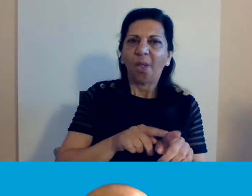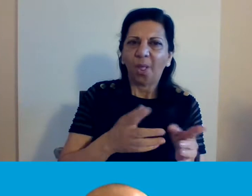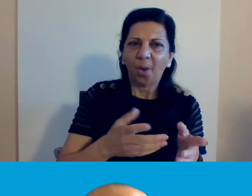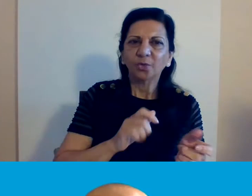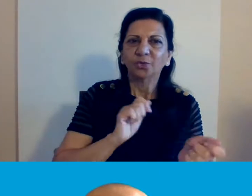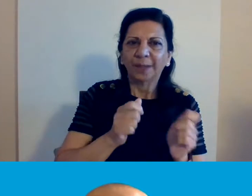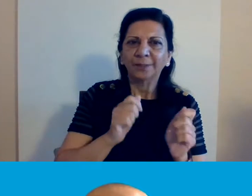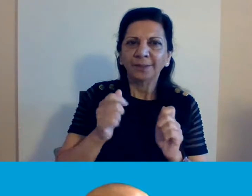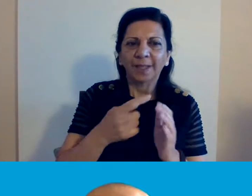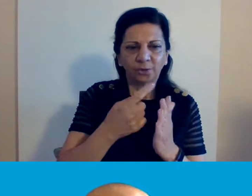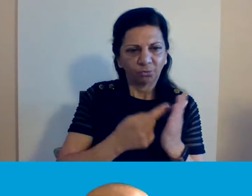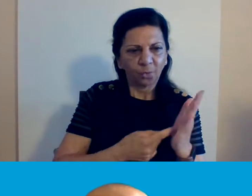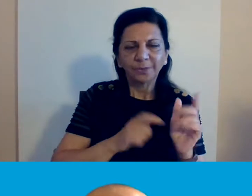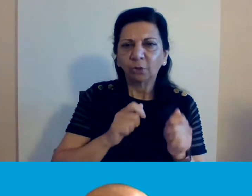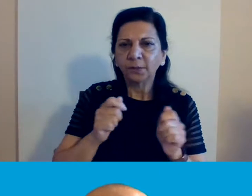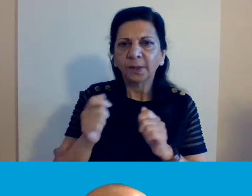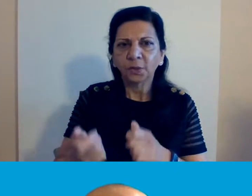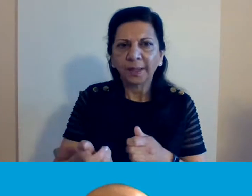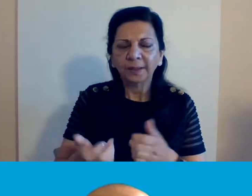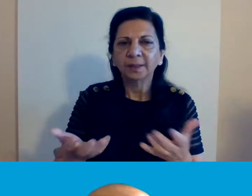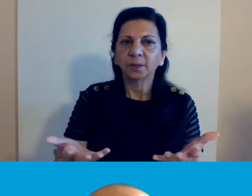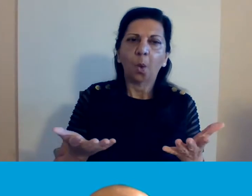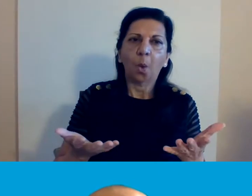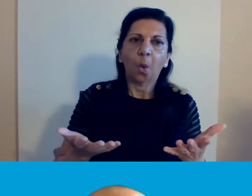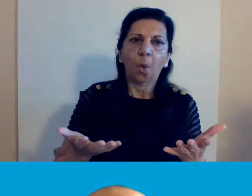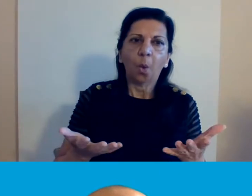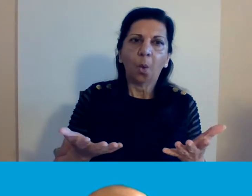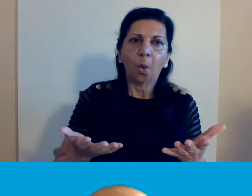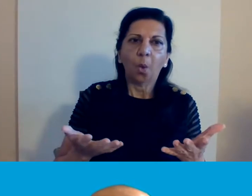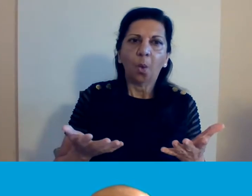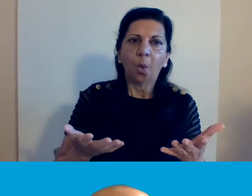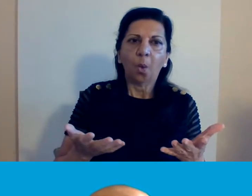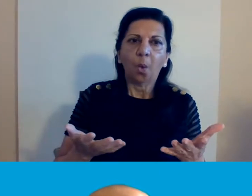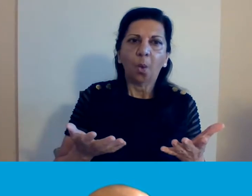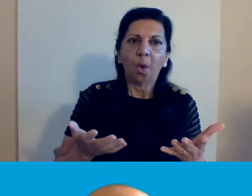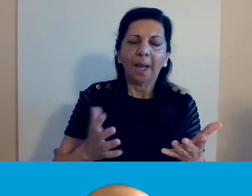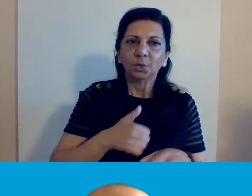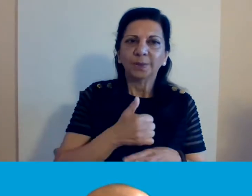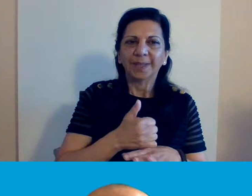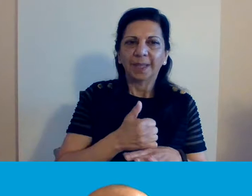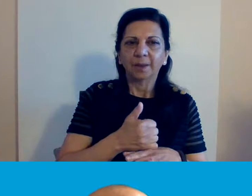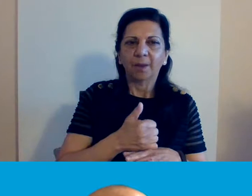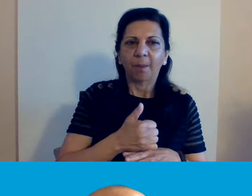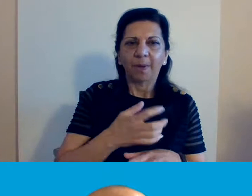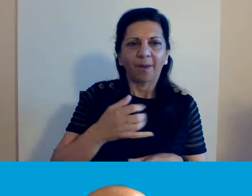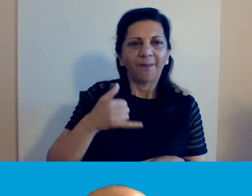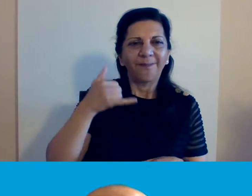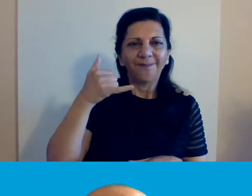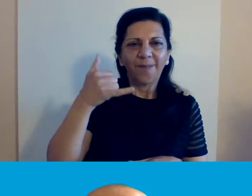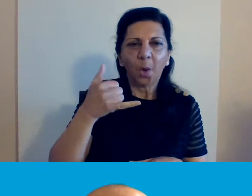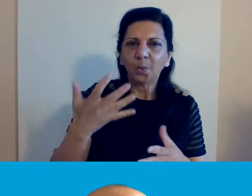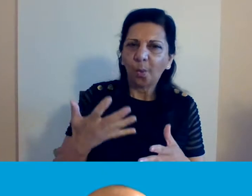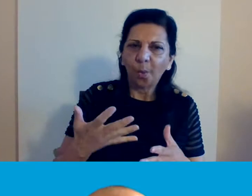towards more remote consultations, be that either via a phone link or video link. As time goes on, I